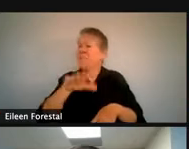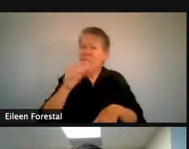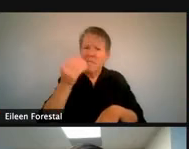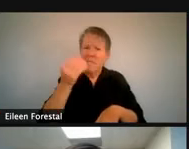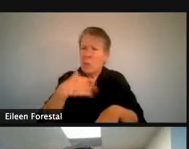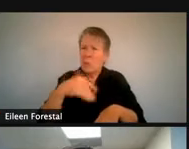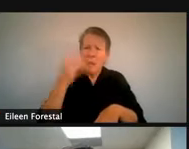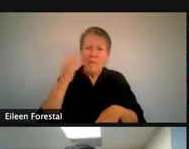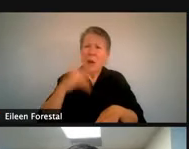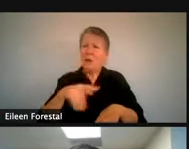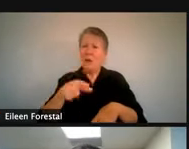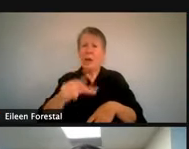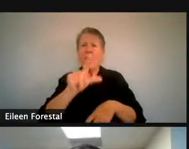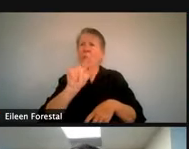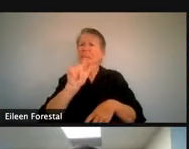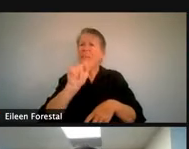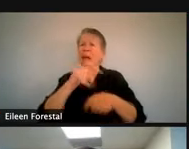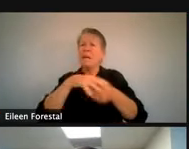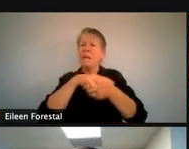Gulf. Am I right in saying we've not gotten requests?